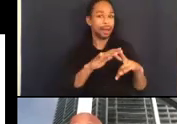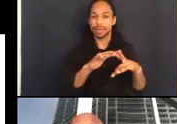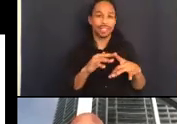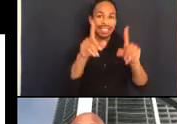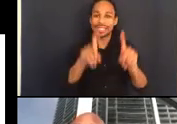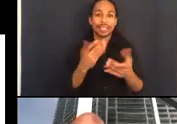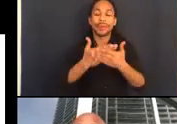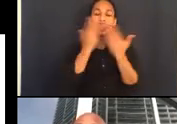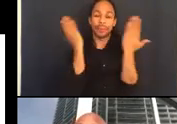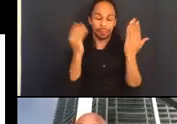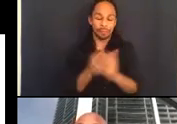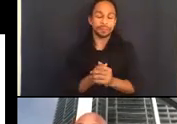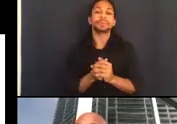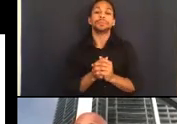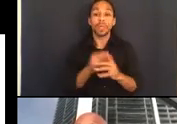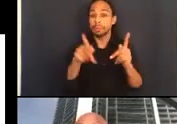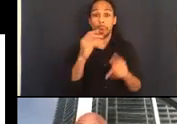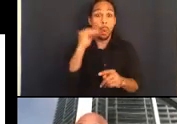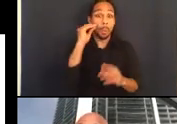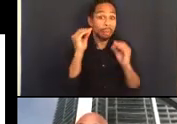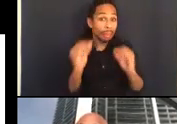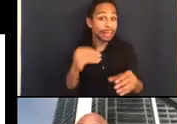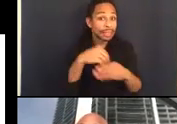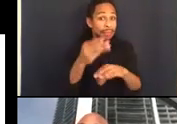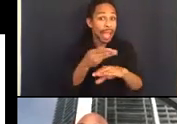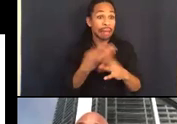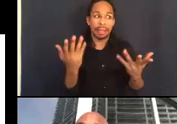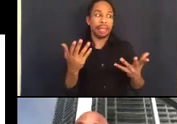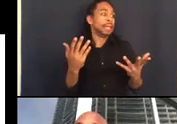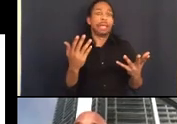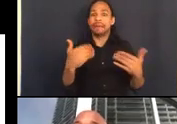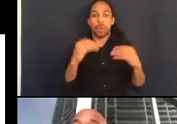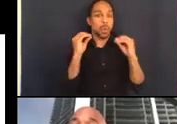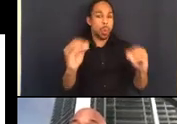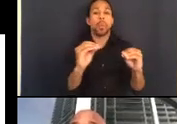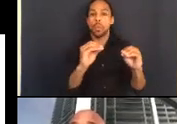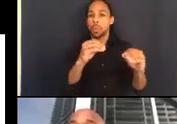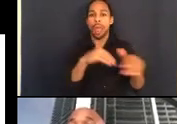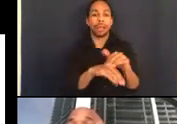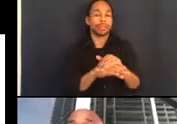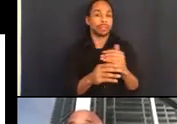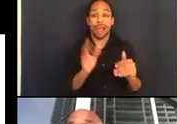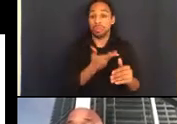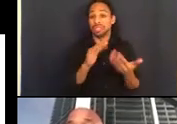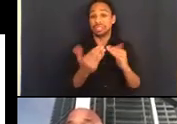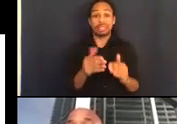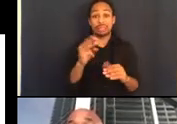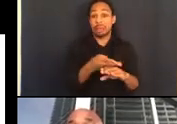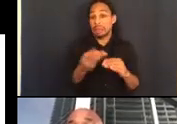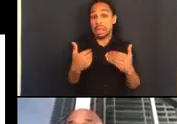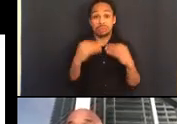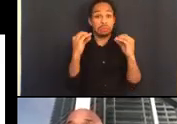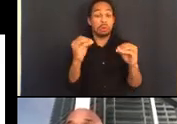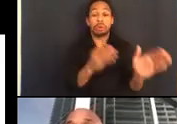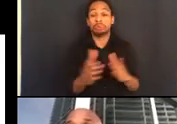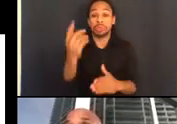people experiencing homelessness here in Miami, but our city has not prepared for COVID infection among people